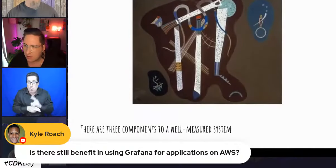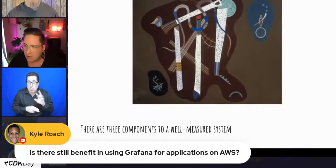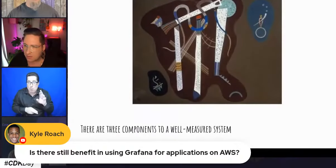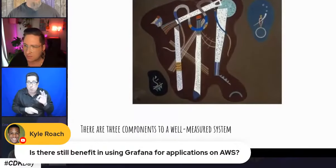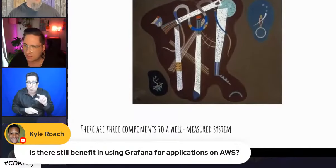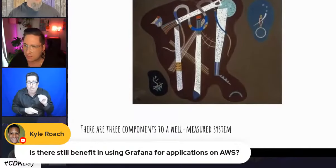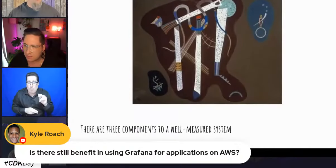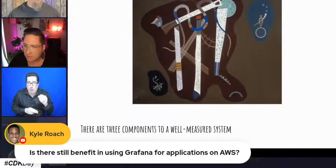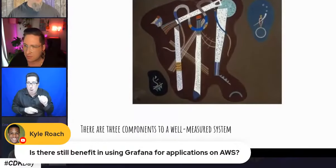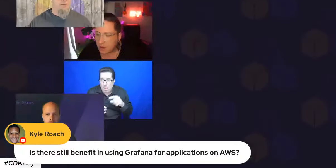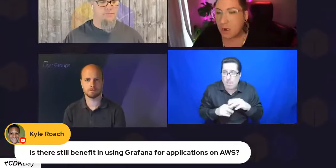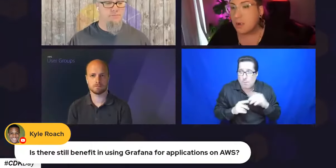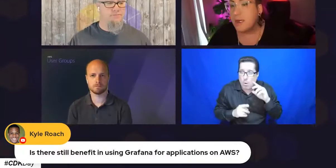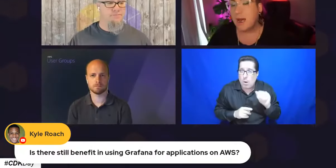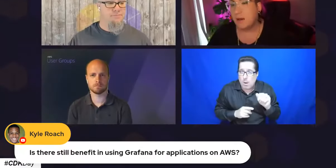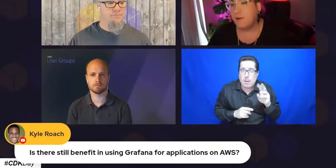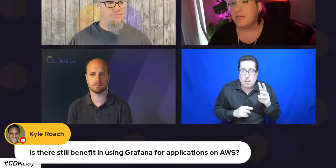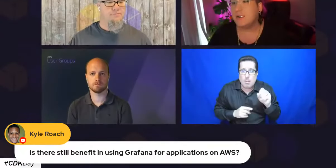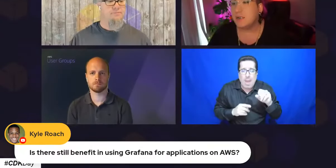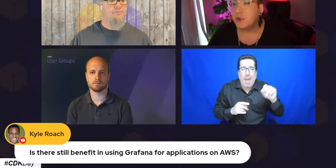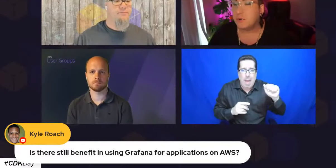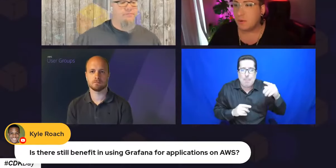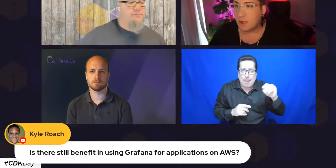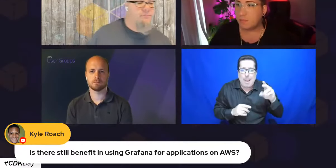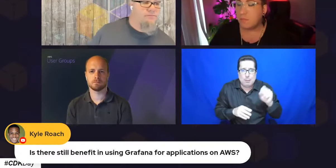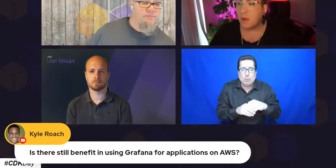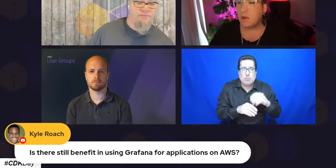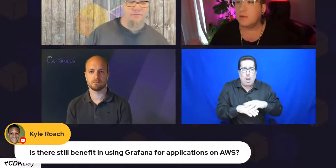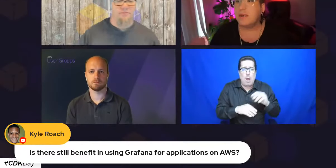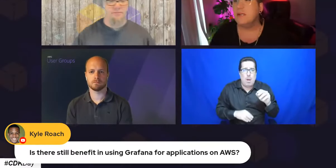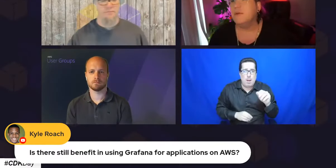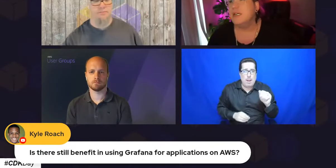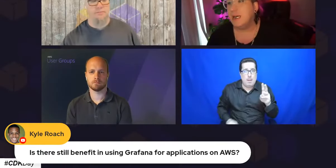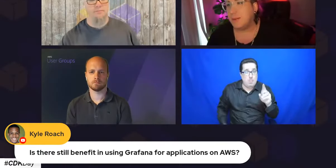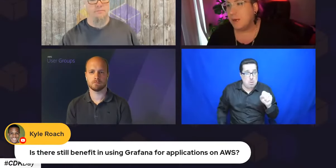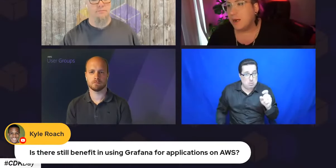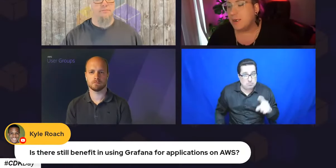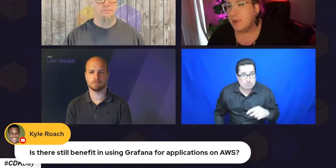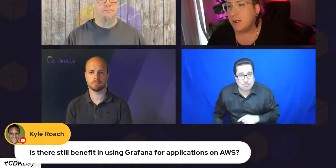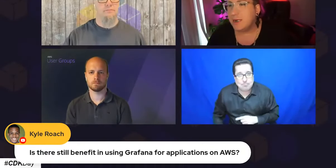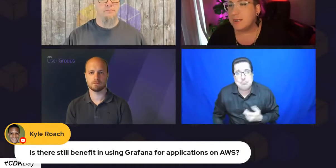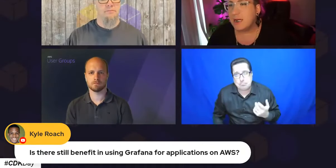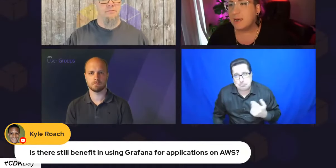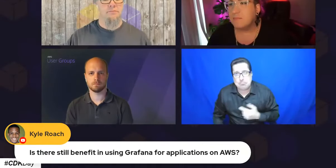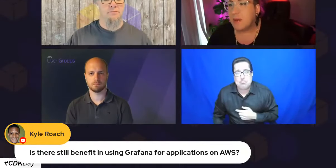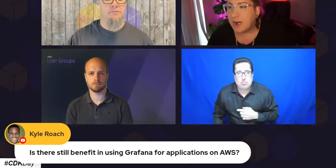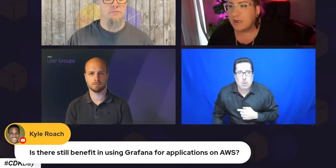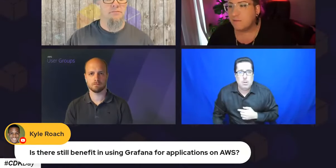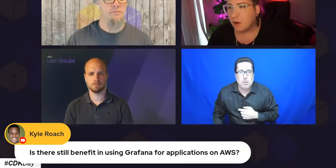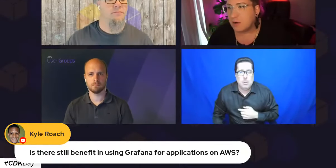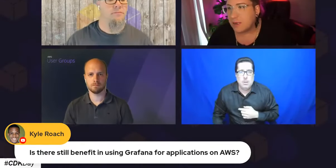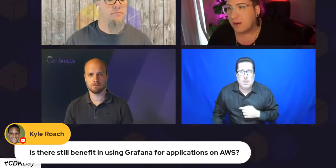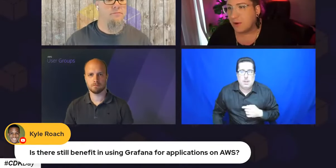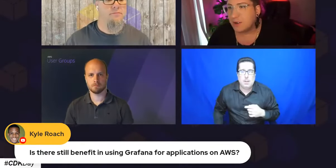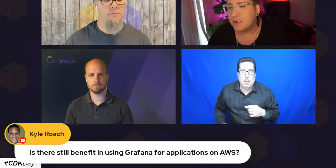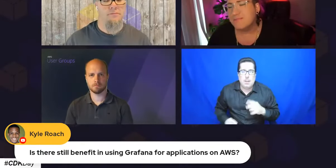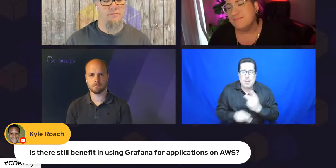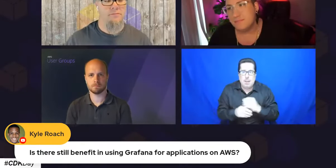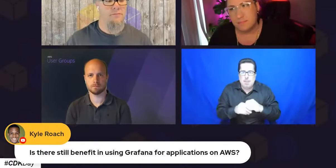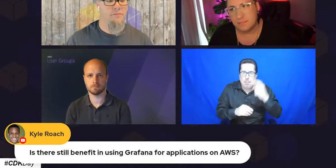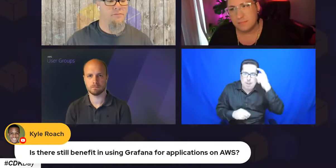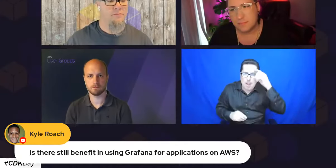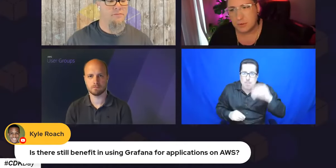for applications on AWS? Yeah, fantastic. So the thing to really keep in mind is that by default, CloudWatch